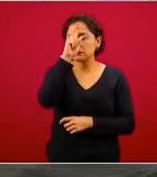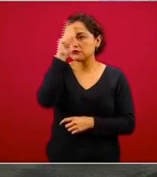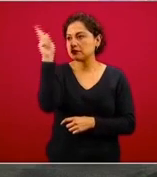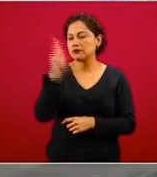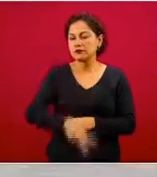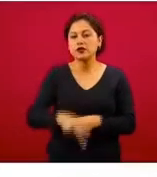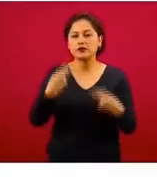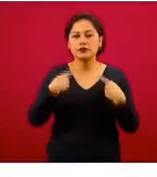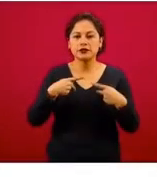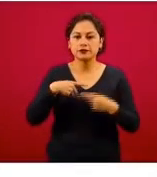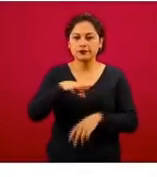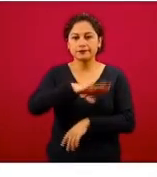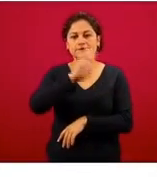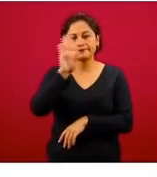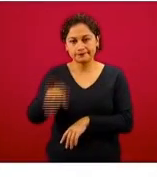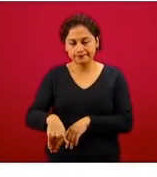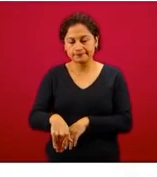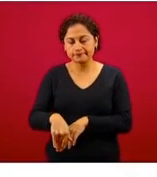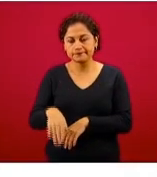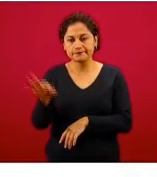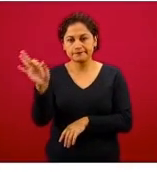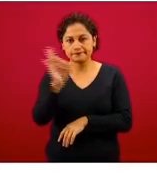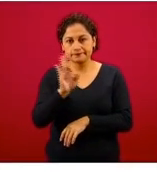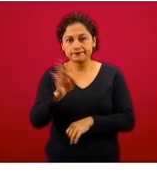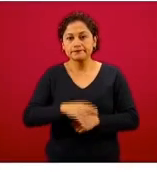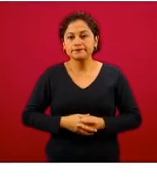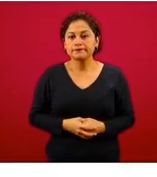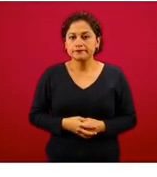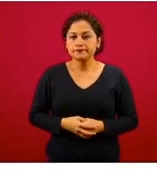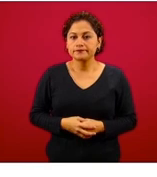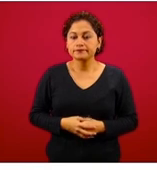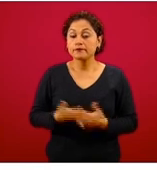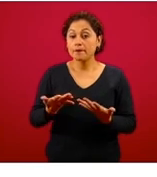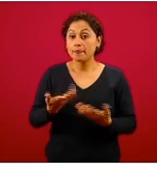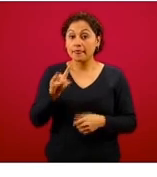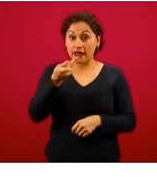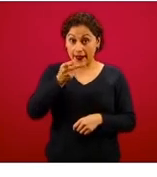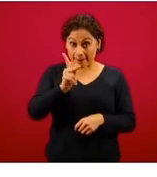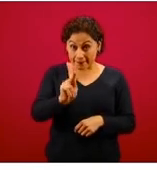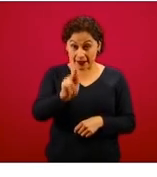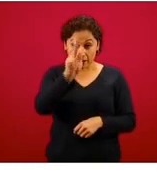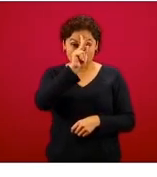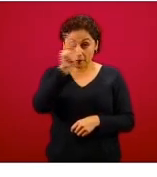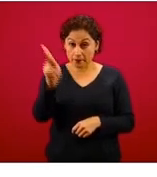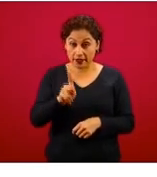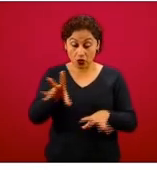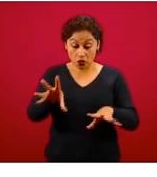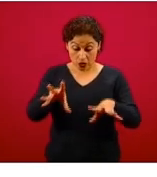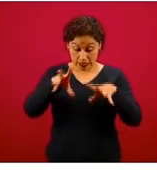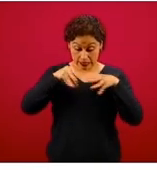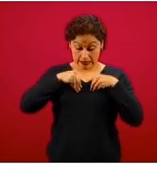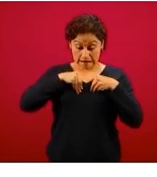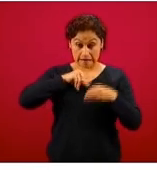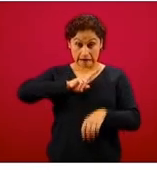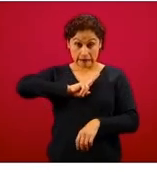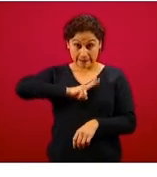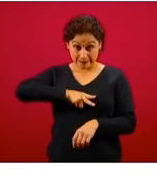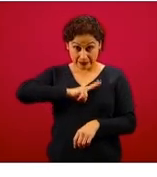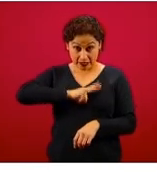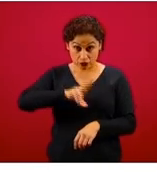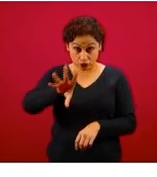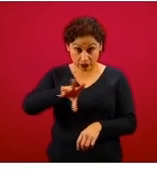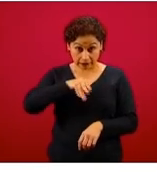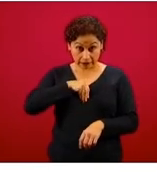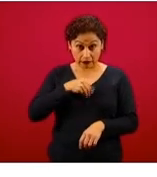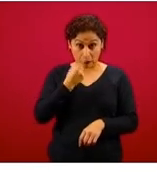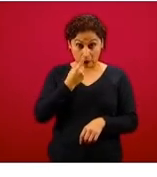Of lado, course, as you know, por otro lado, one of debido the al número de virus some of the en most forma severe moderada, complications of this tenemos que puede ser infection process asintomático can